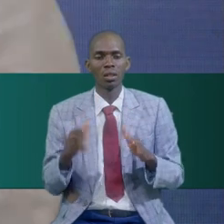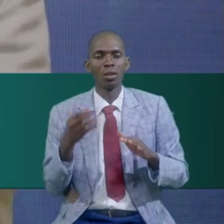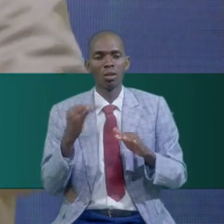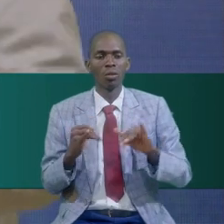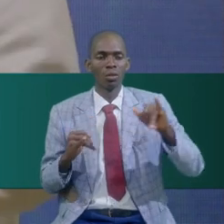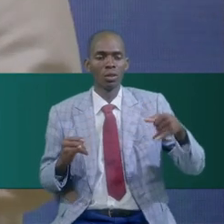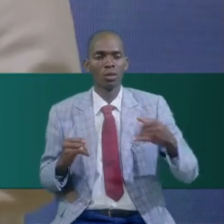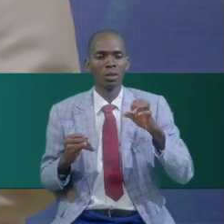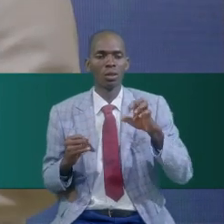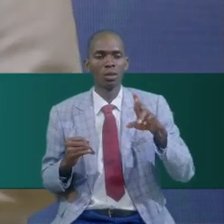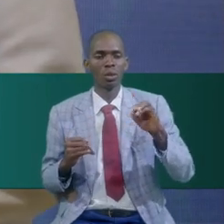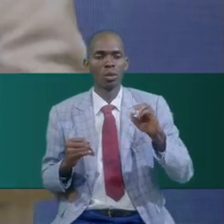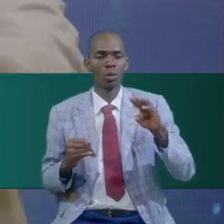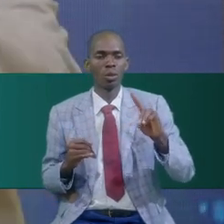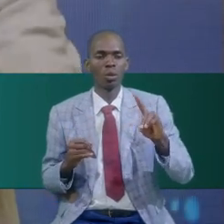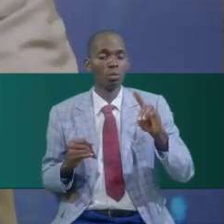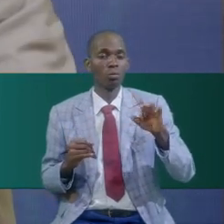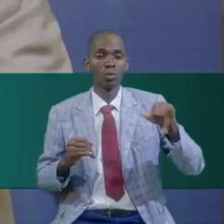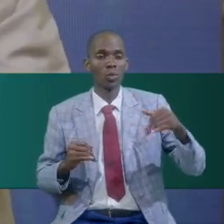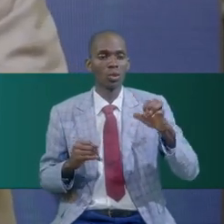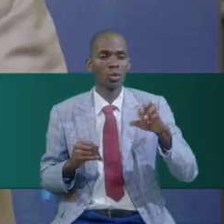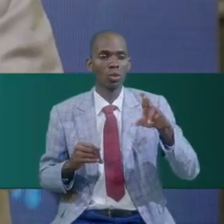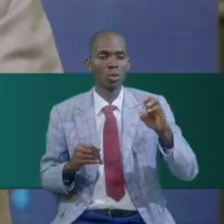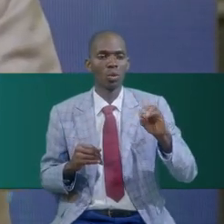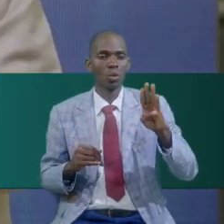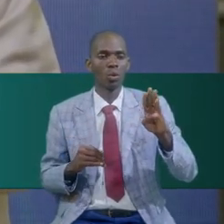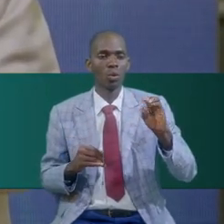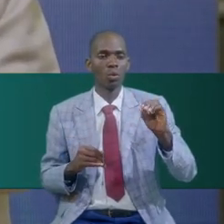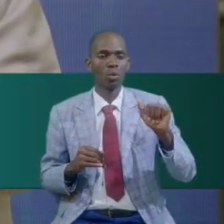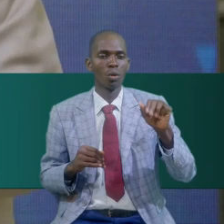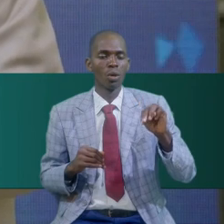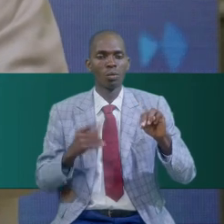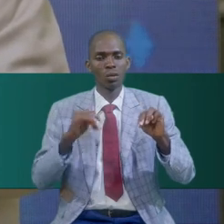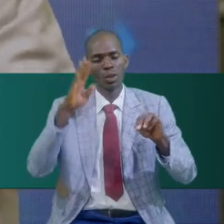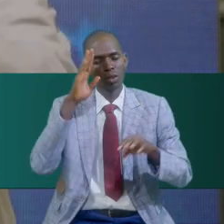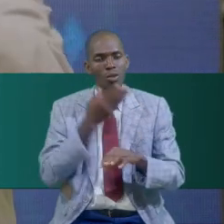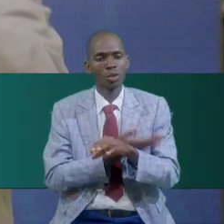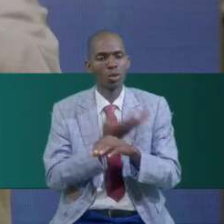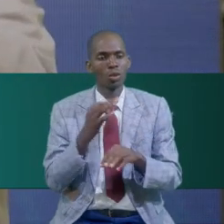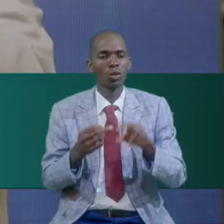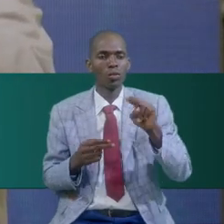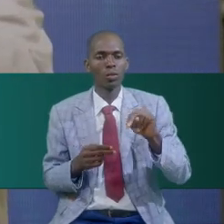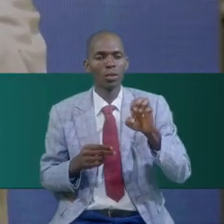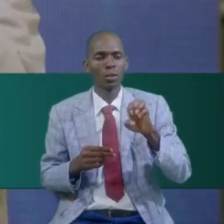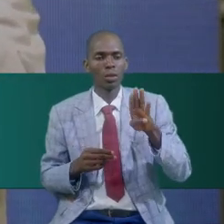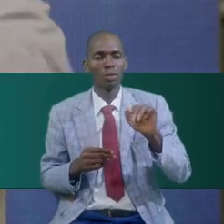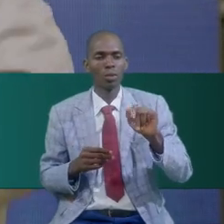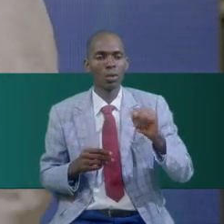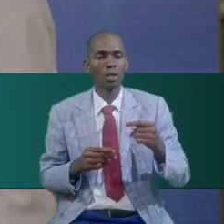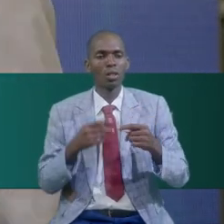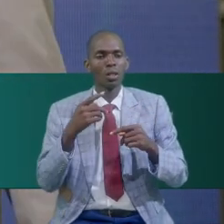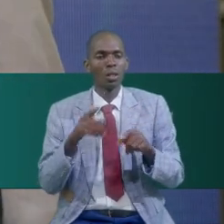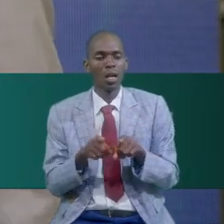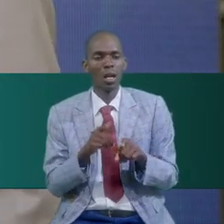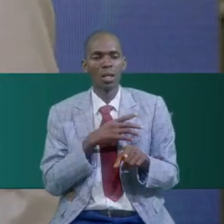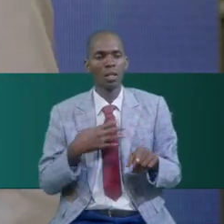Jeroboam, the son of Nebat, and like the house of Baasha, the son of